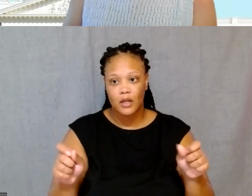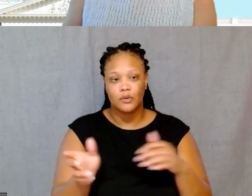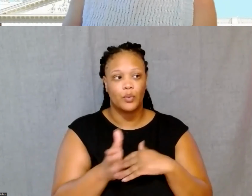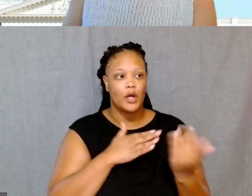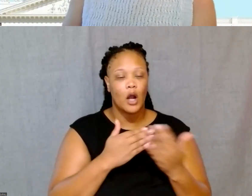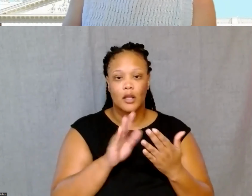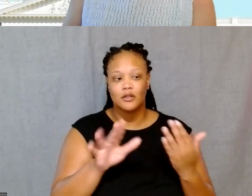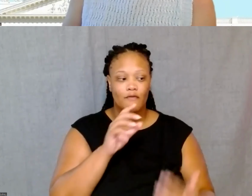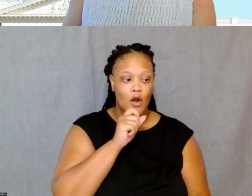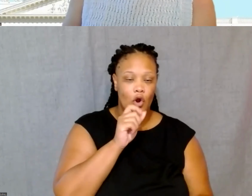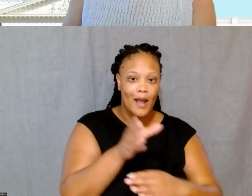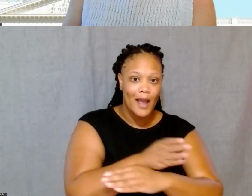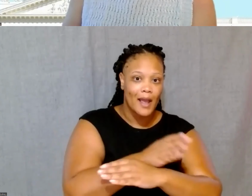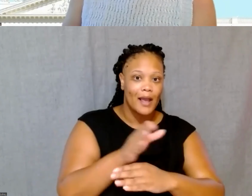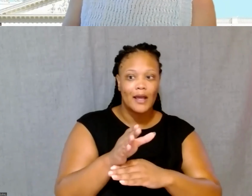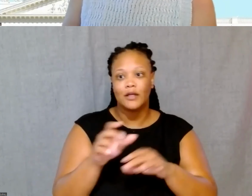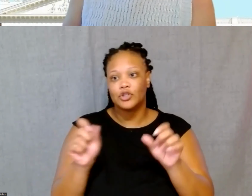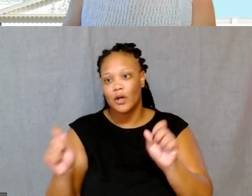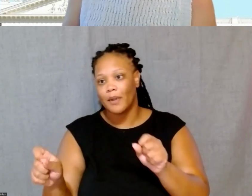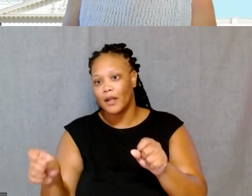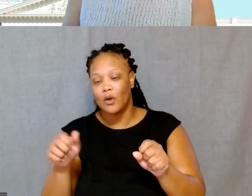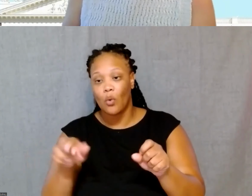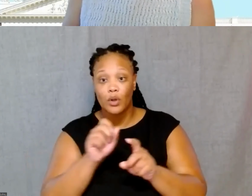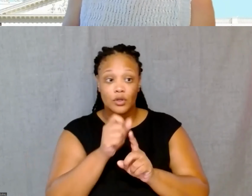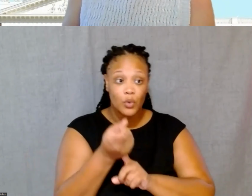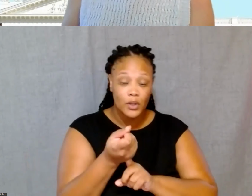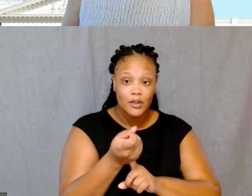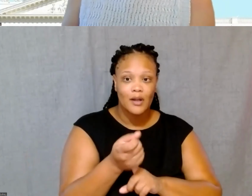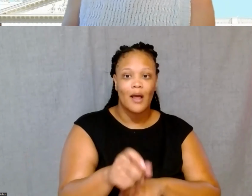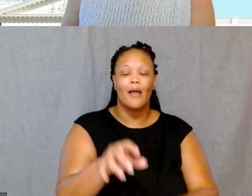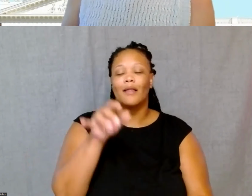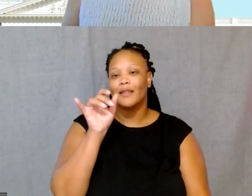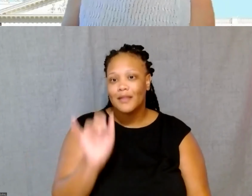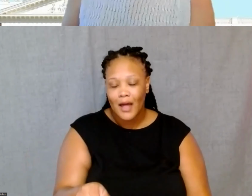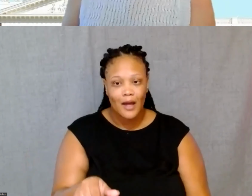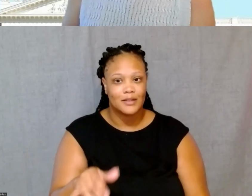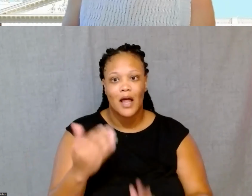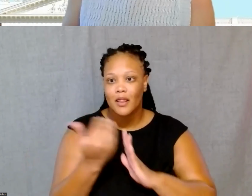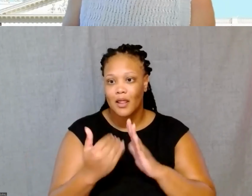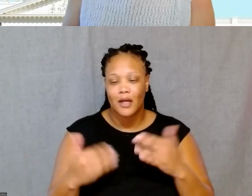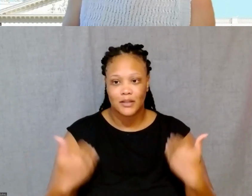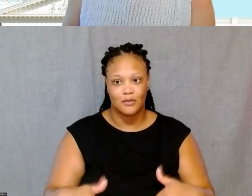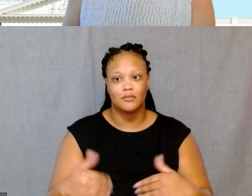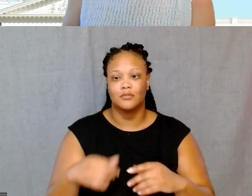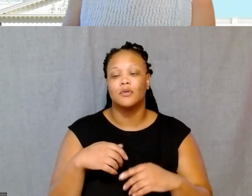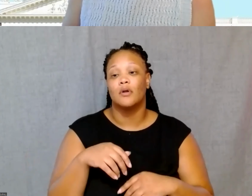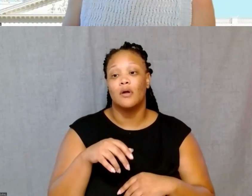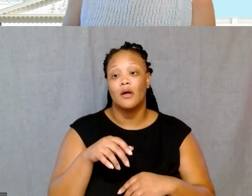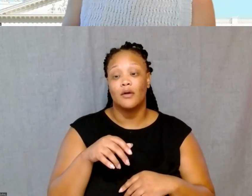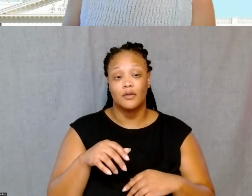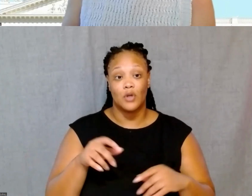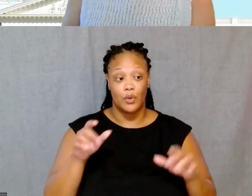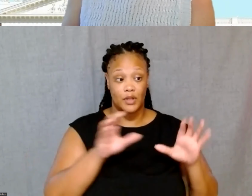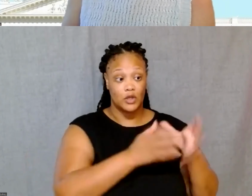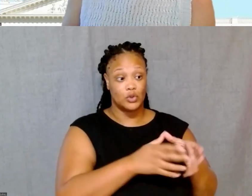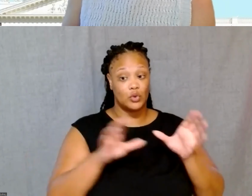circumstance, that's equity in its finest. And so the lessons that aging populations and disability populations intrinsically know about